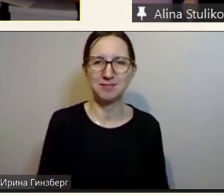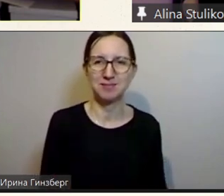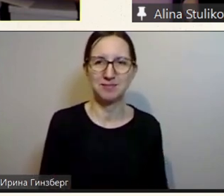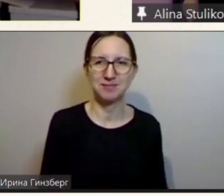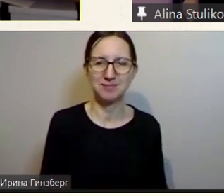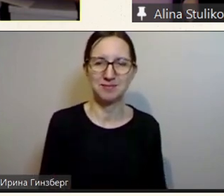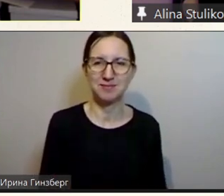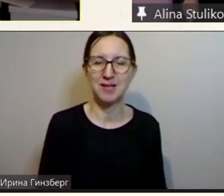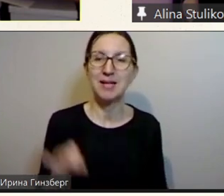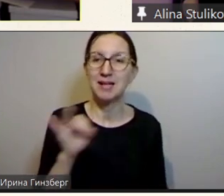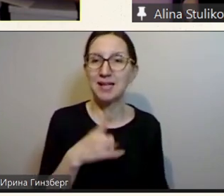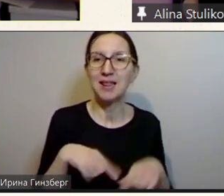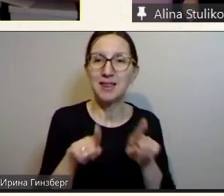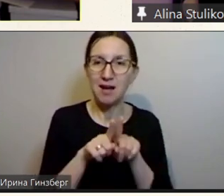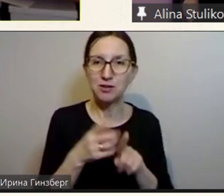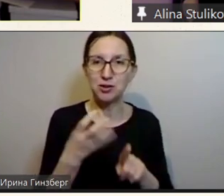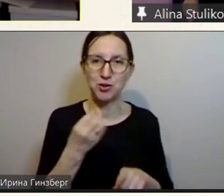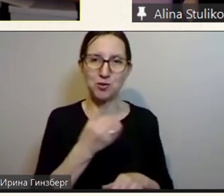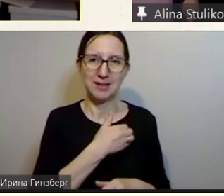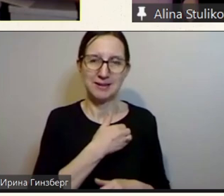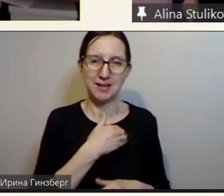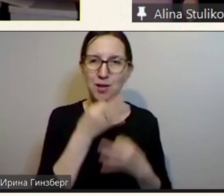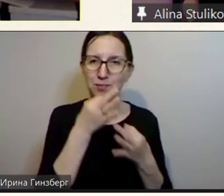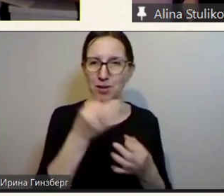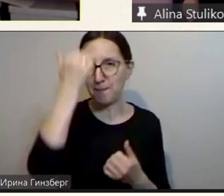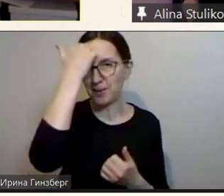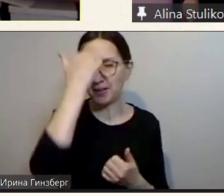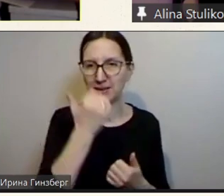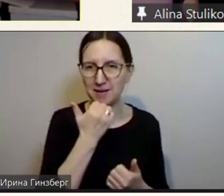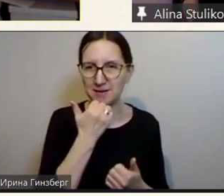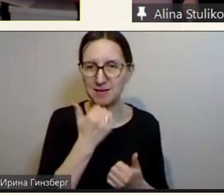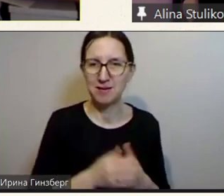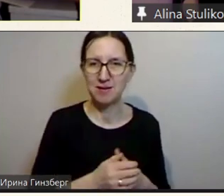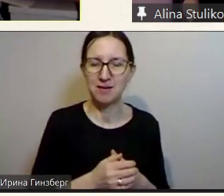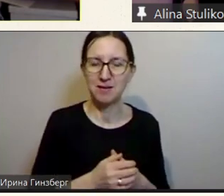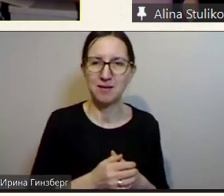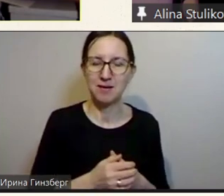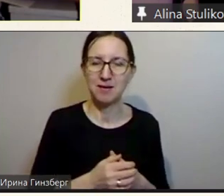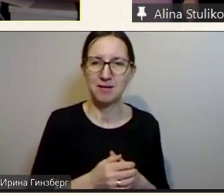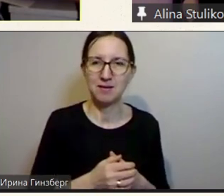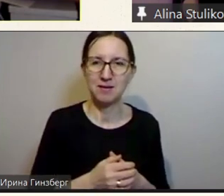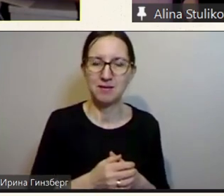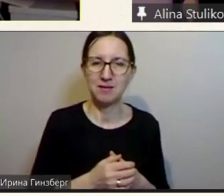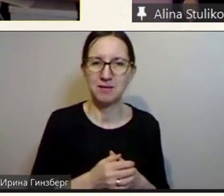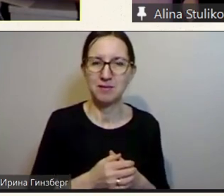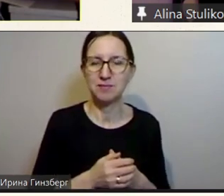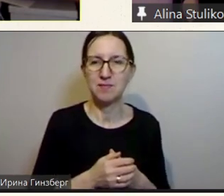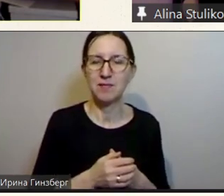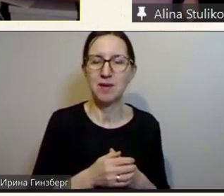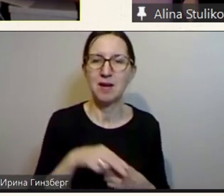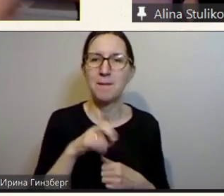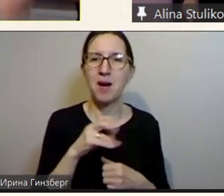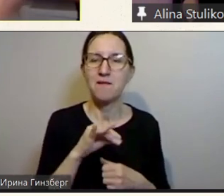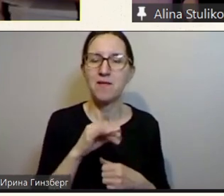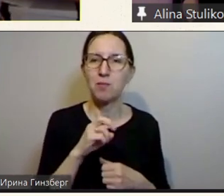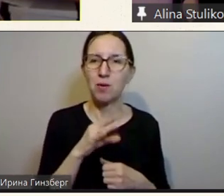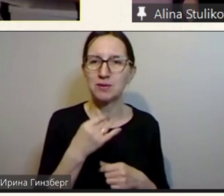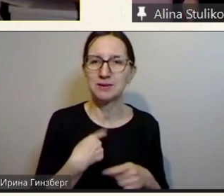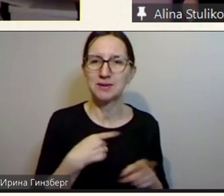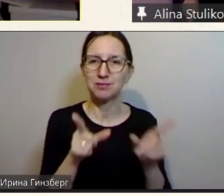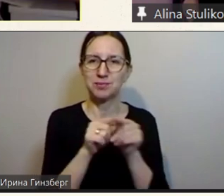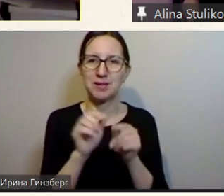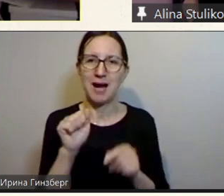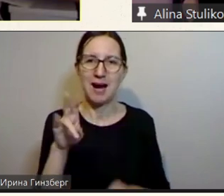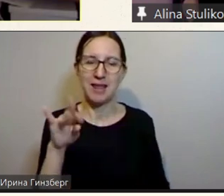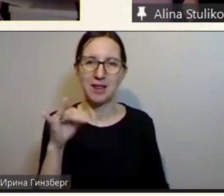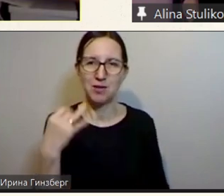thank you to Bobby Yablonski from our studio, who worked very closely with Alina and so that this miracle